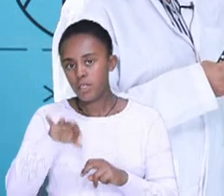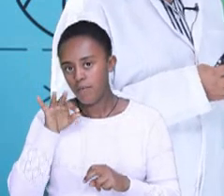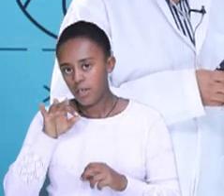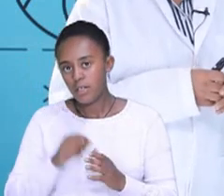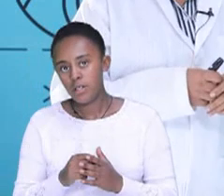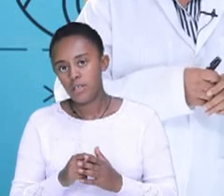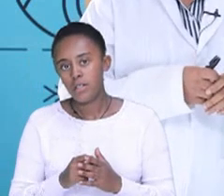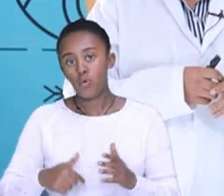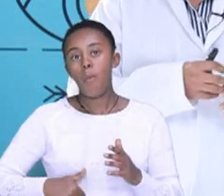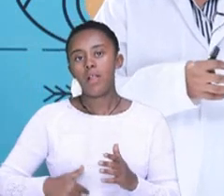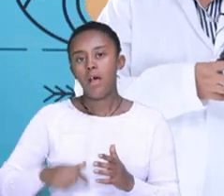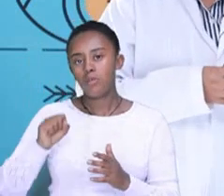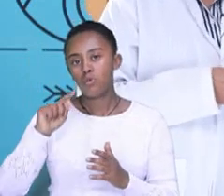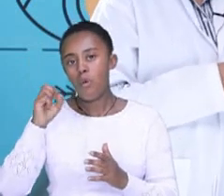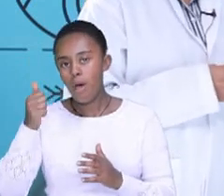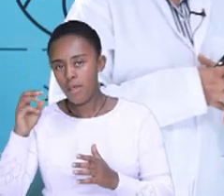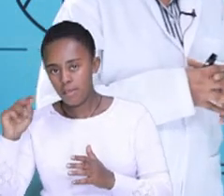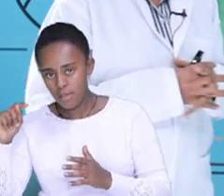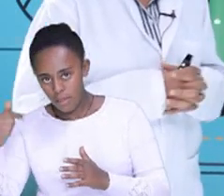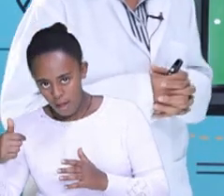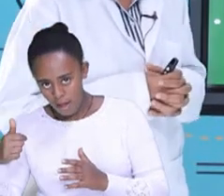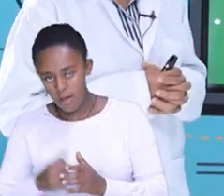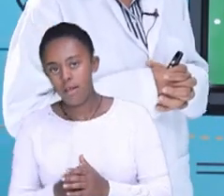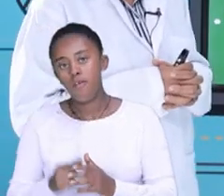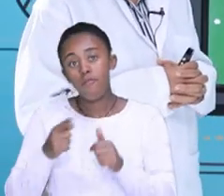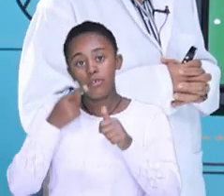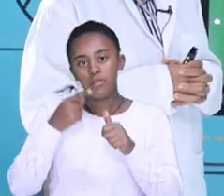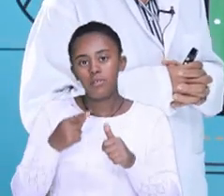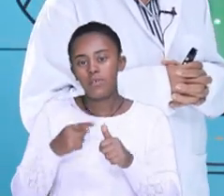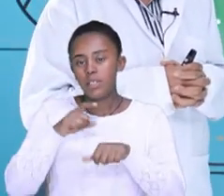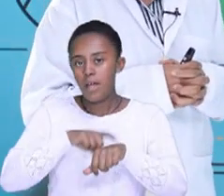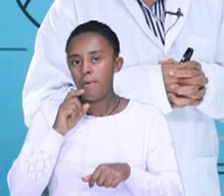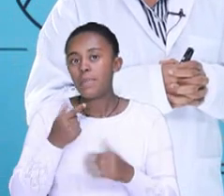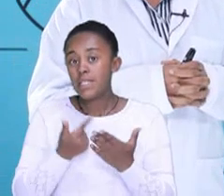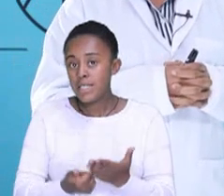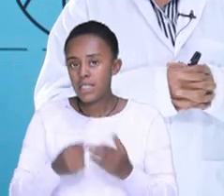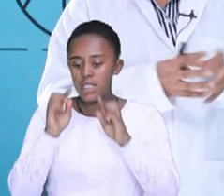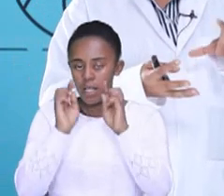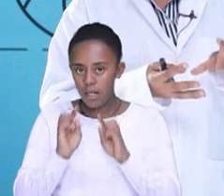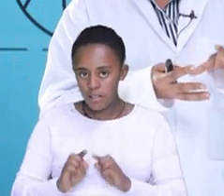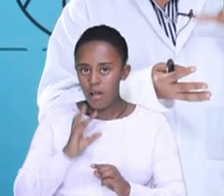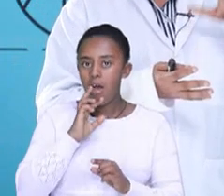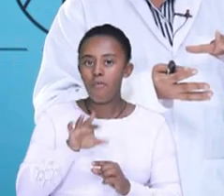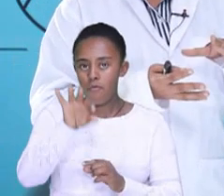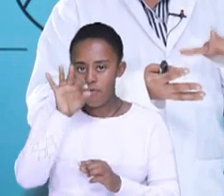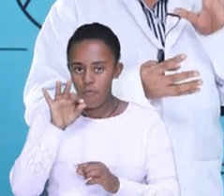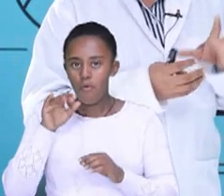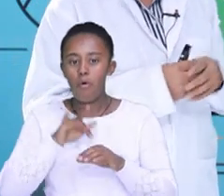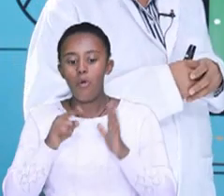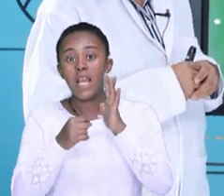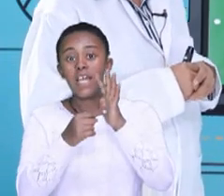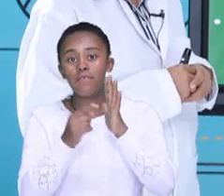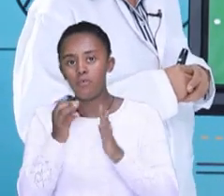was stomata. He discovered stomata for the first time, and these structures are found on